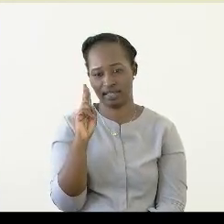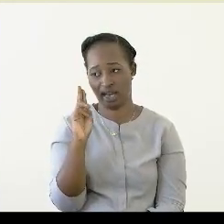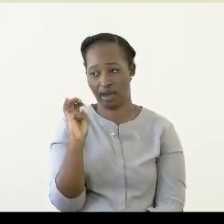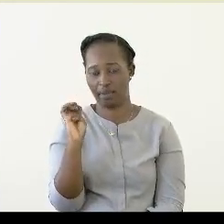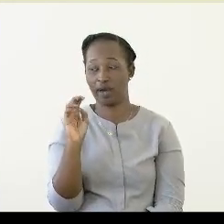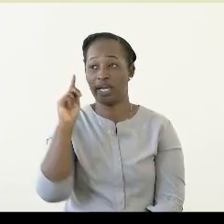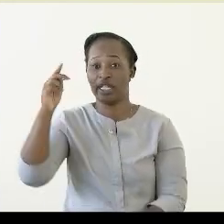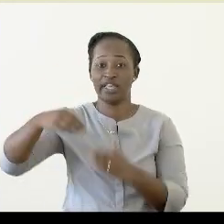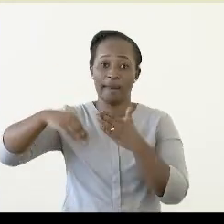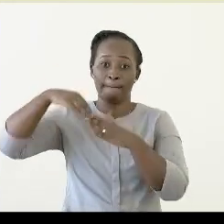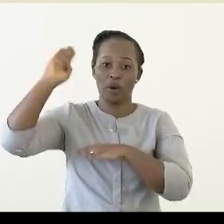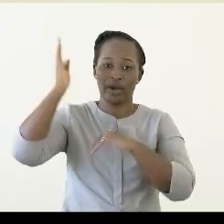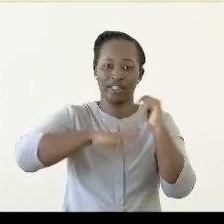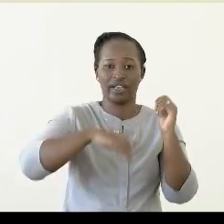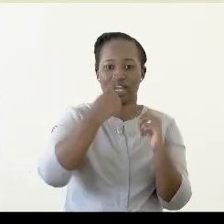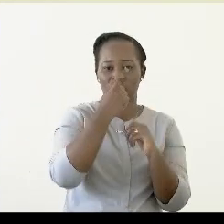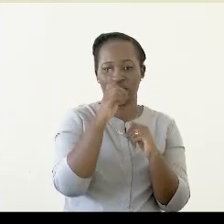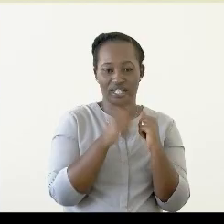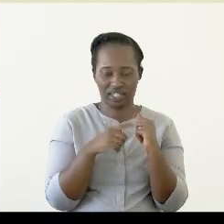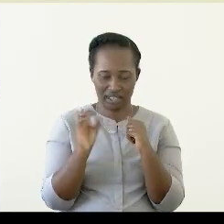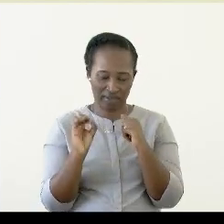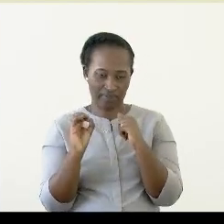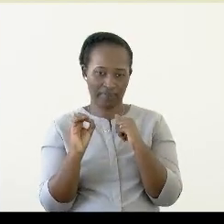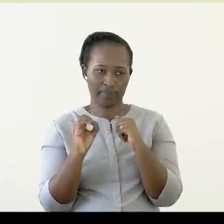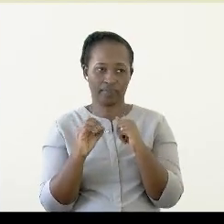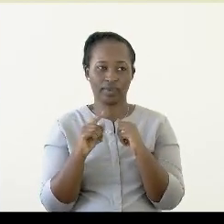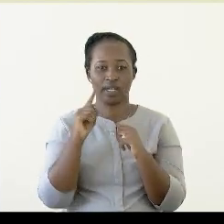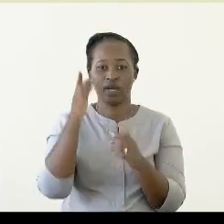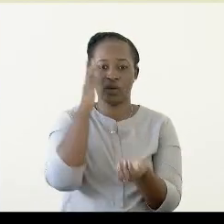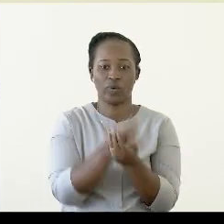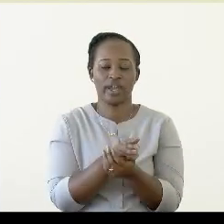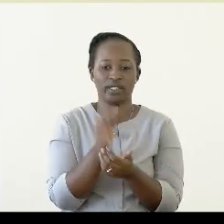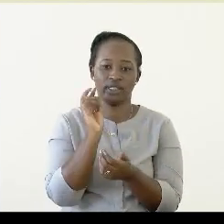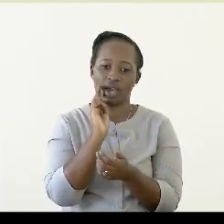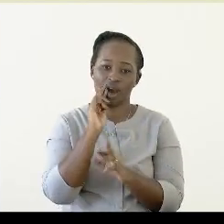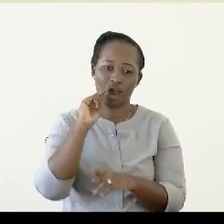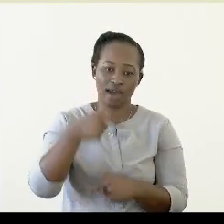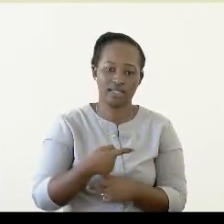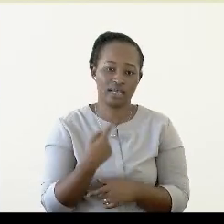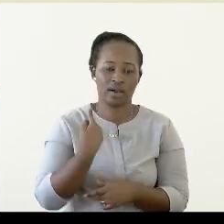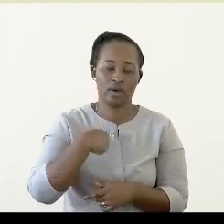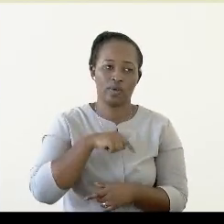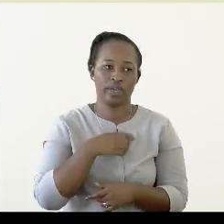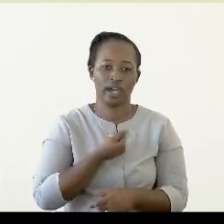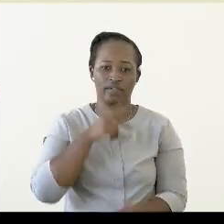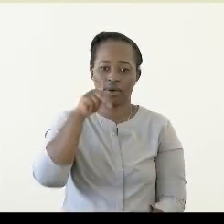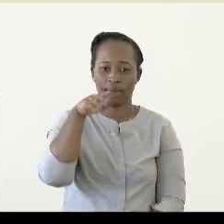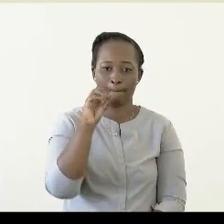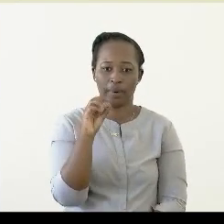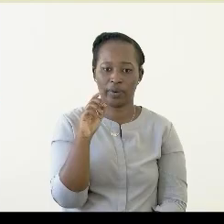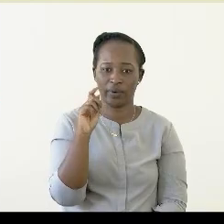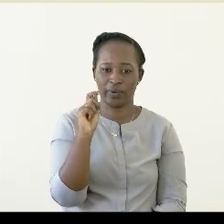than 160. So the right answer here is, do we have potassium